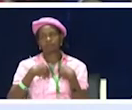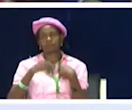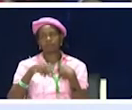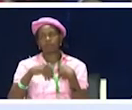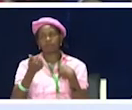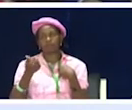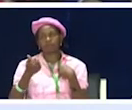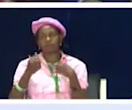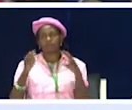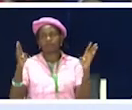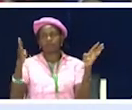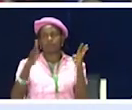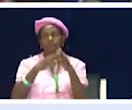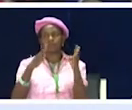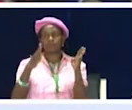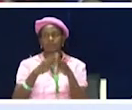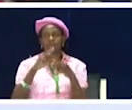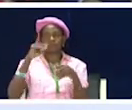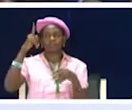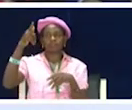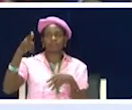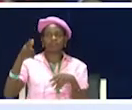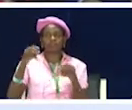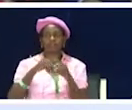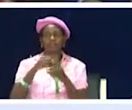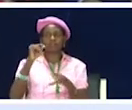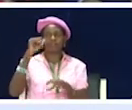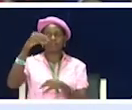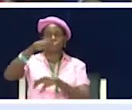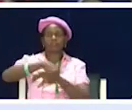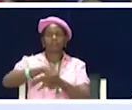another meeting later in the night.